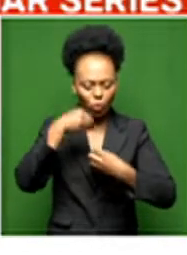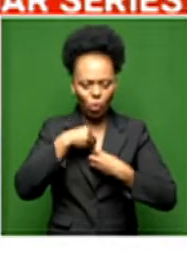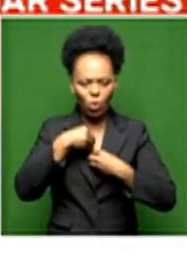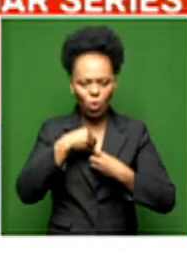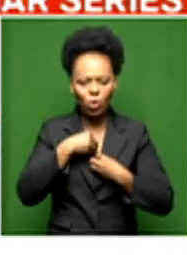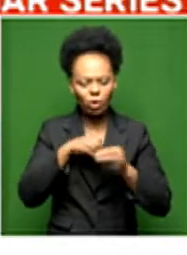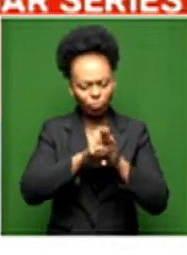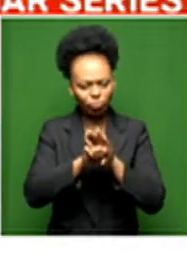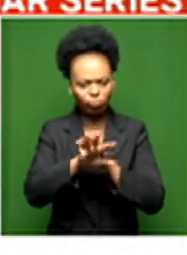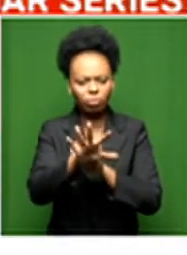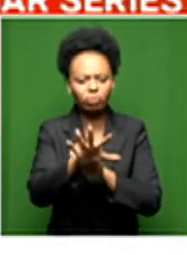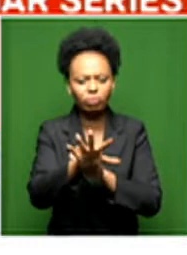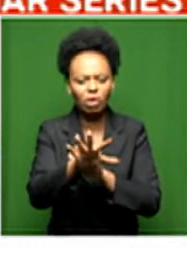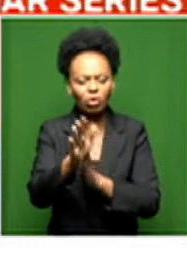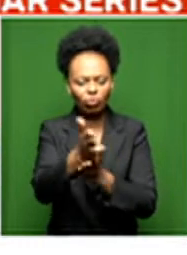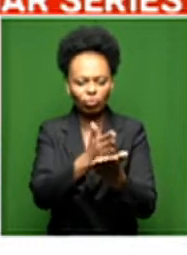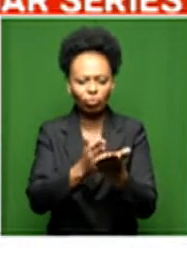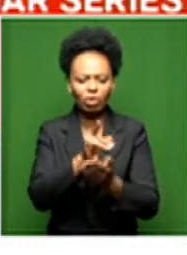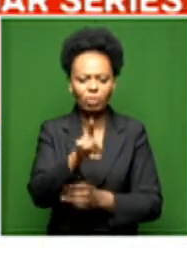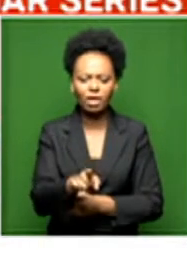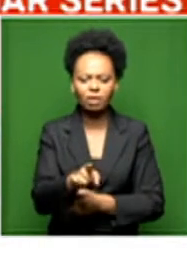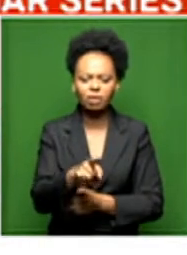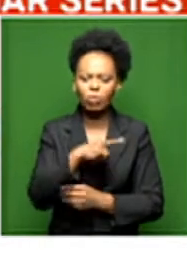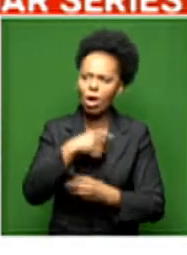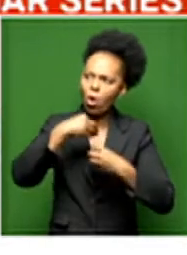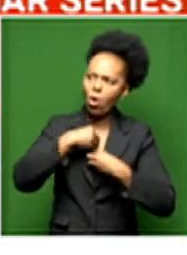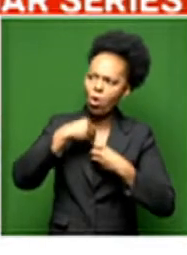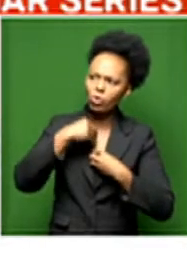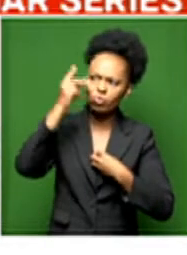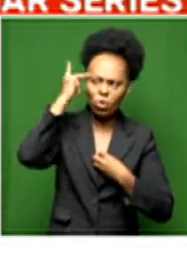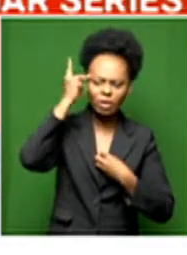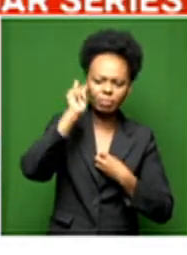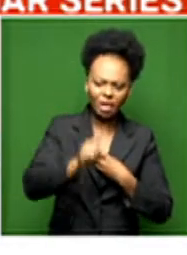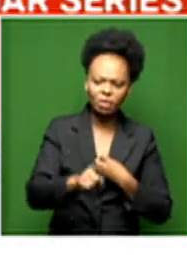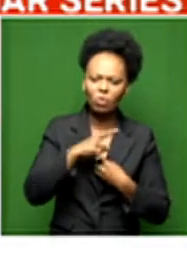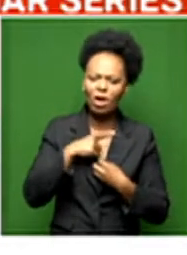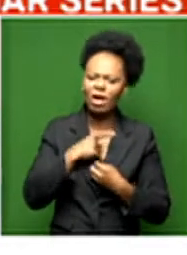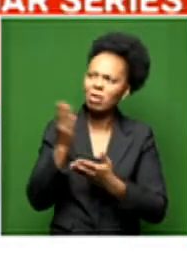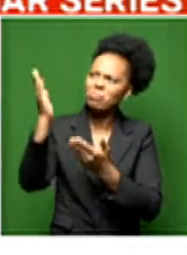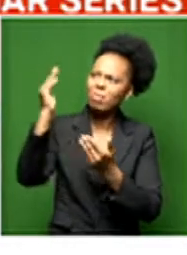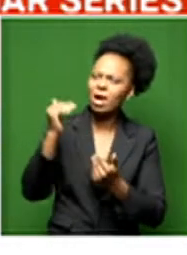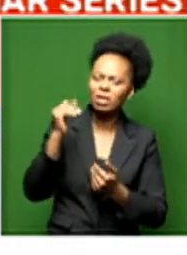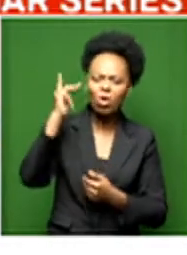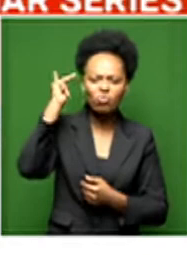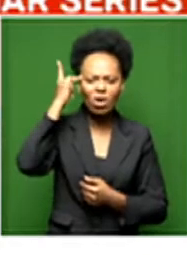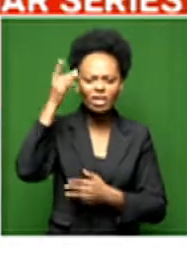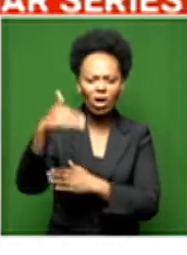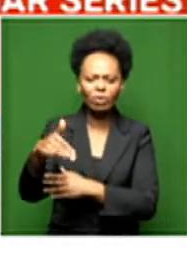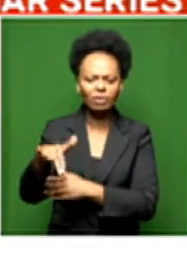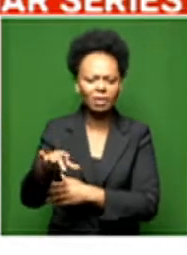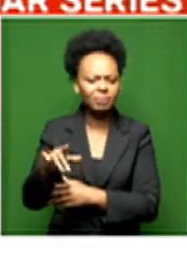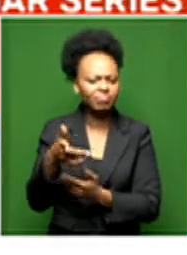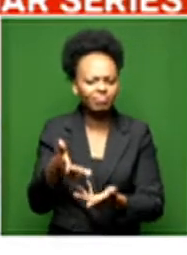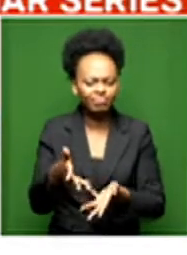of importing knowledge from outside, because we need to have a knowledge that is within